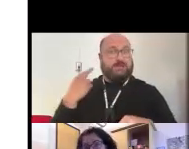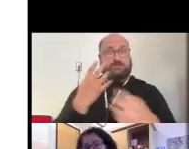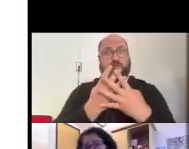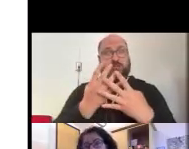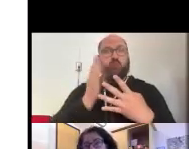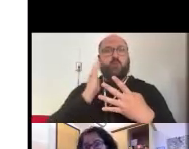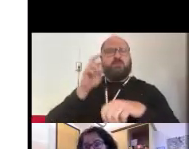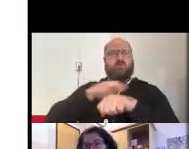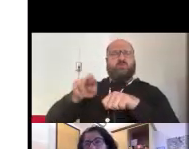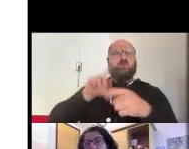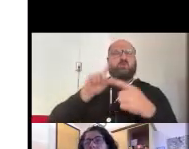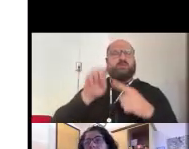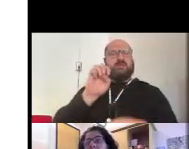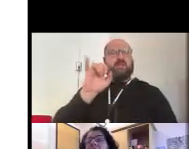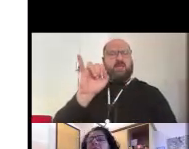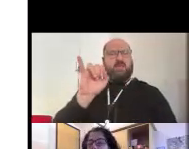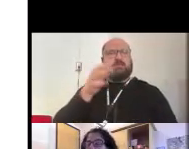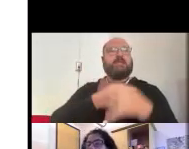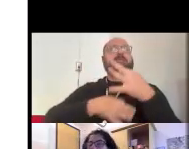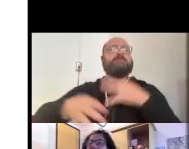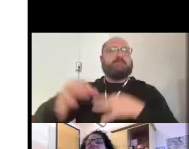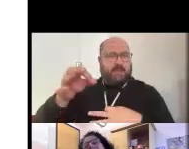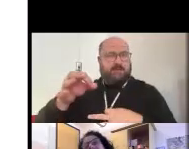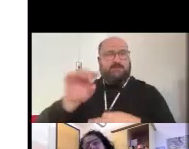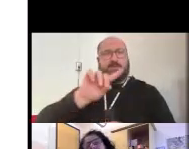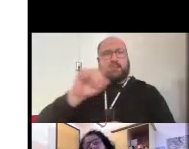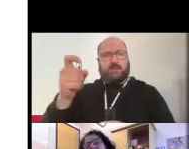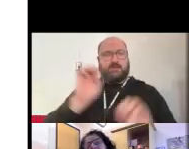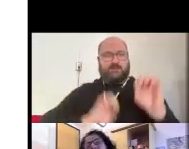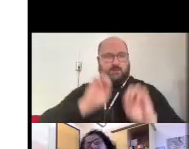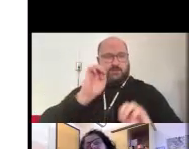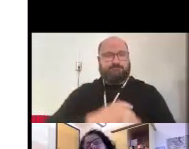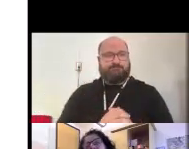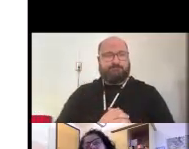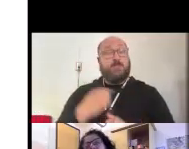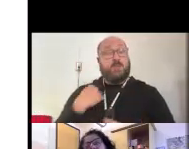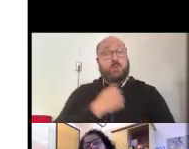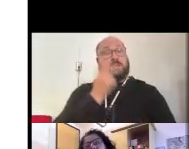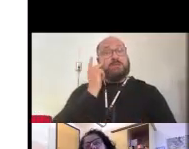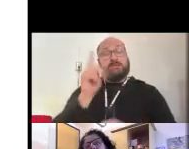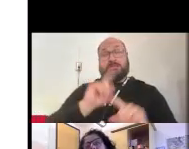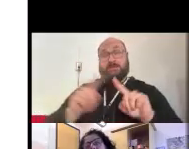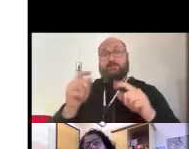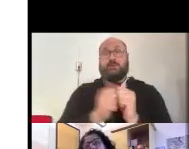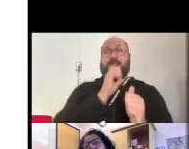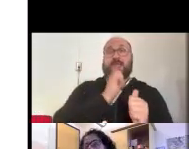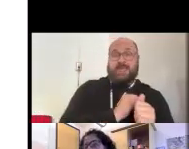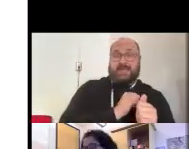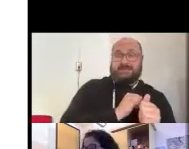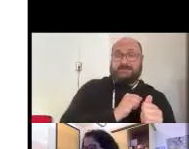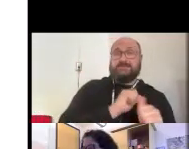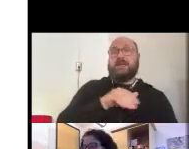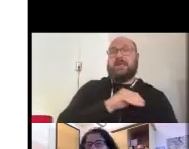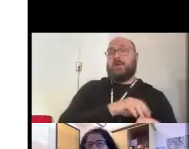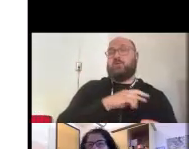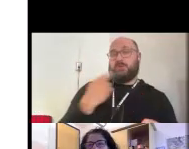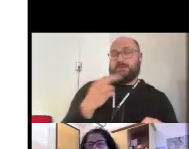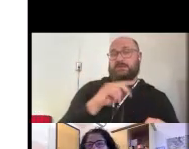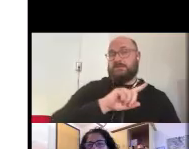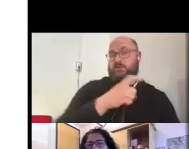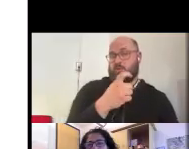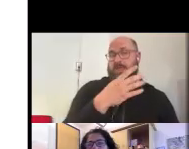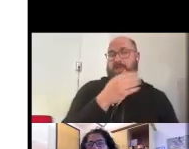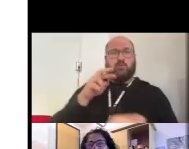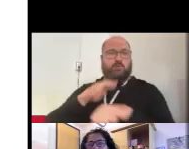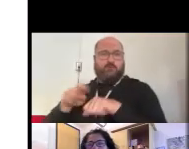diagnostic evaluation. And then we are seeing differences in age at first diagnosis and referral between these three